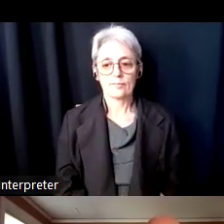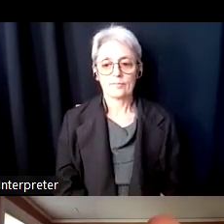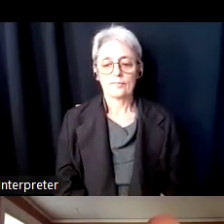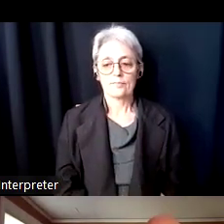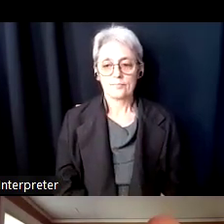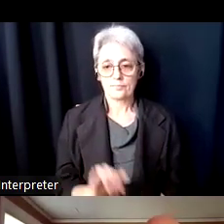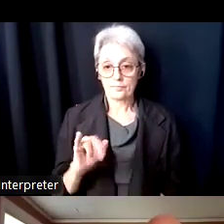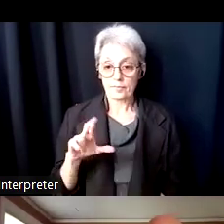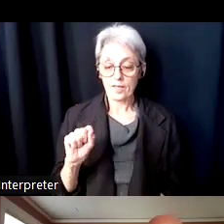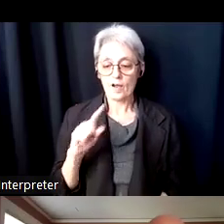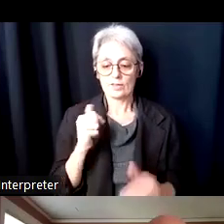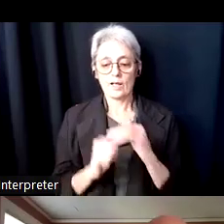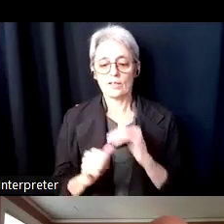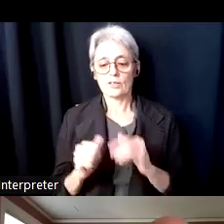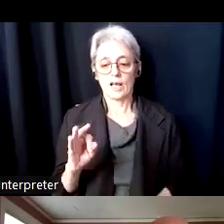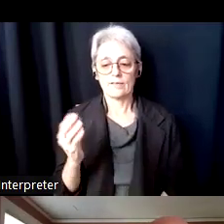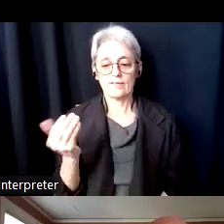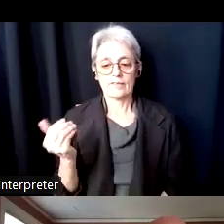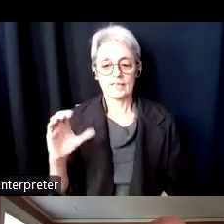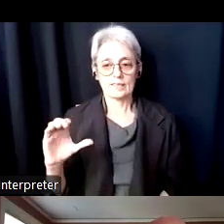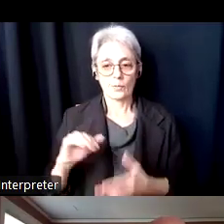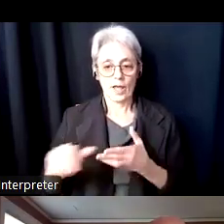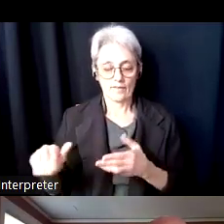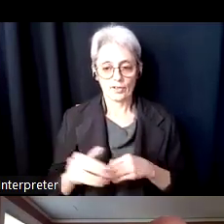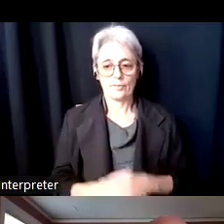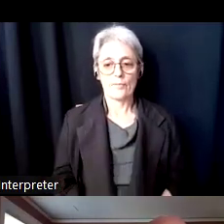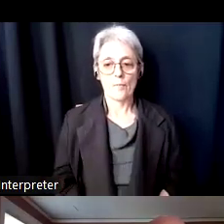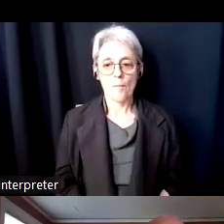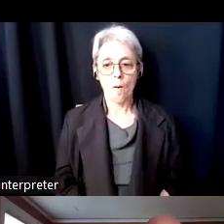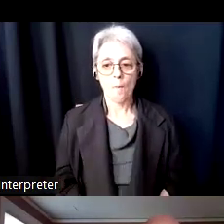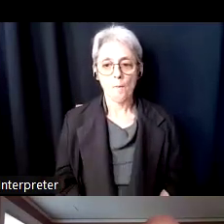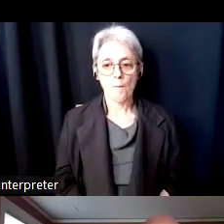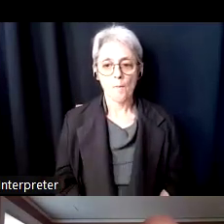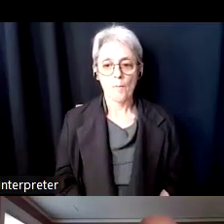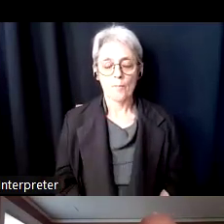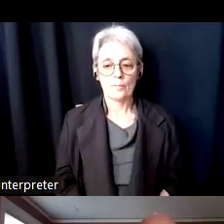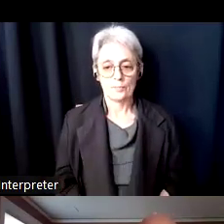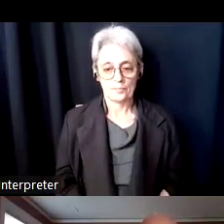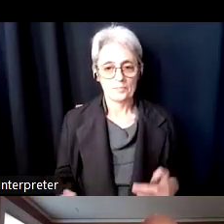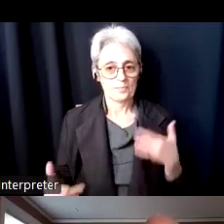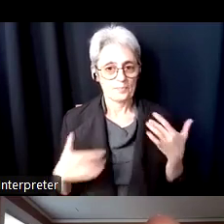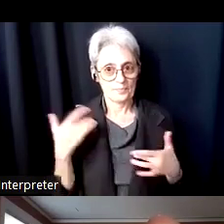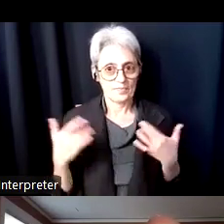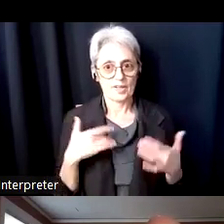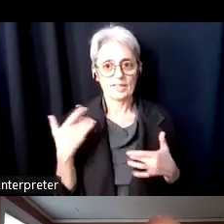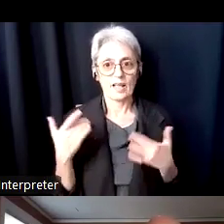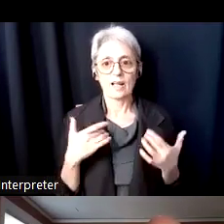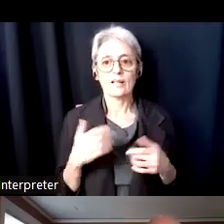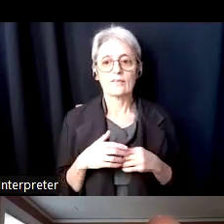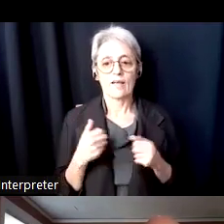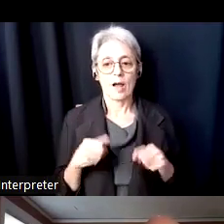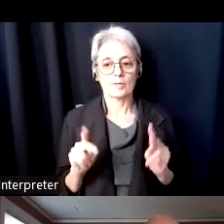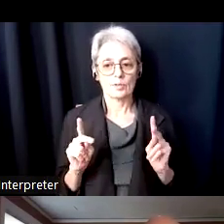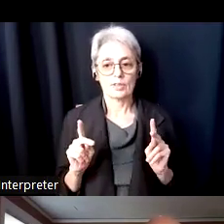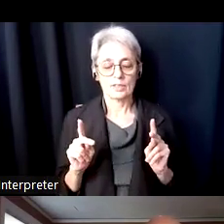a 1915C waiver. And we are very excited about the opportunity to make